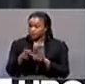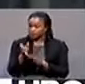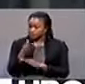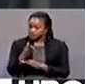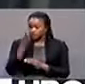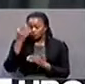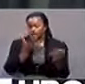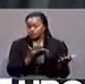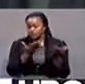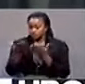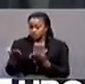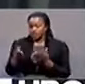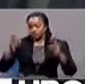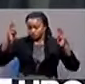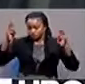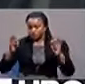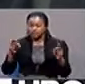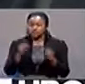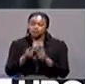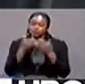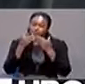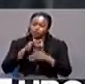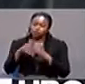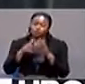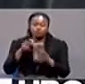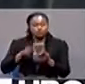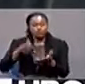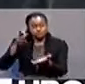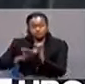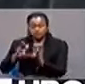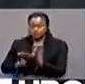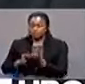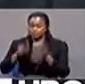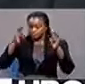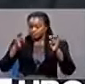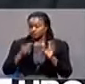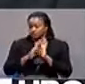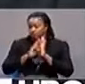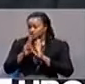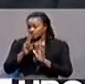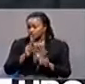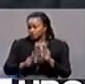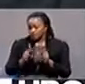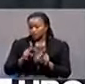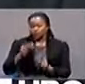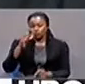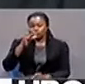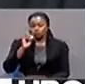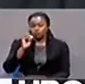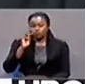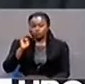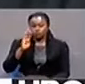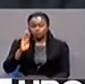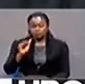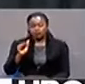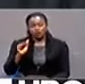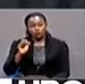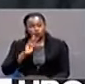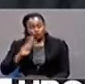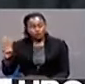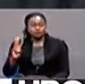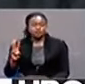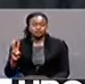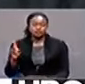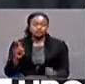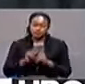and to thank the seconders of the motion. On behalf of the people of Gomba West, I would like to support the motion and to bring